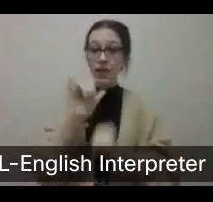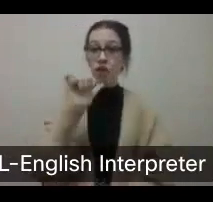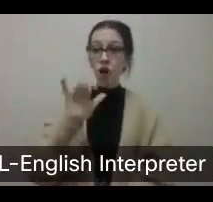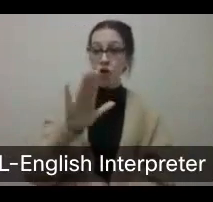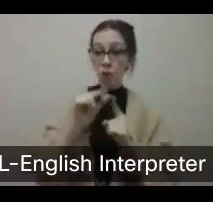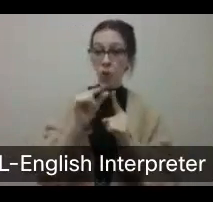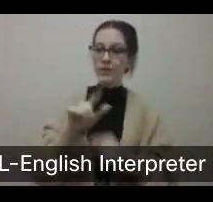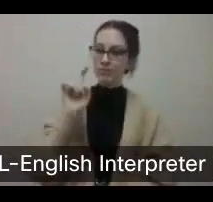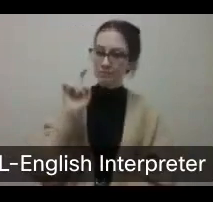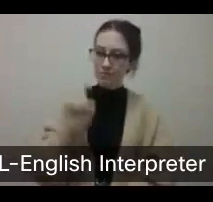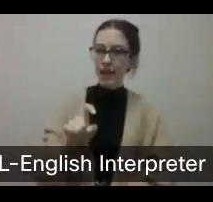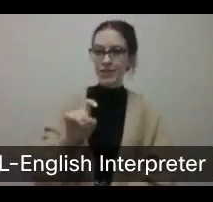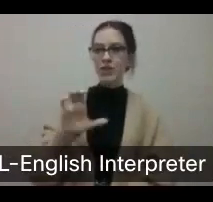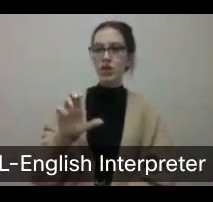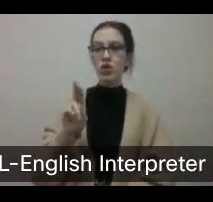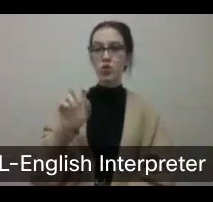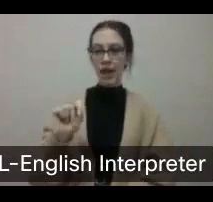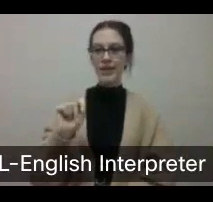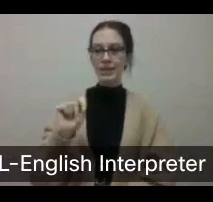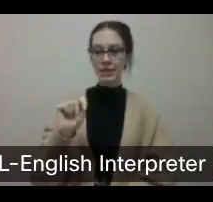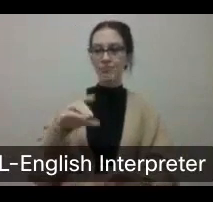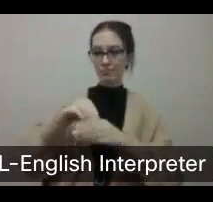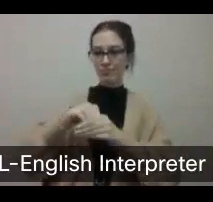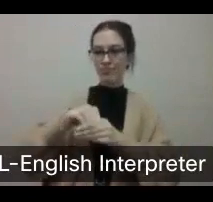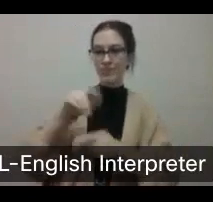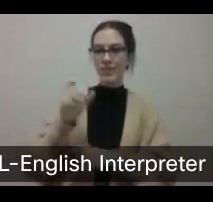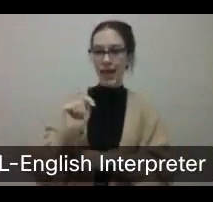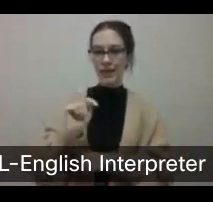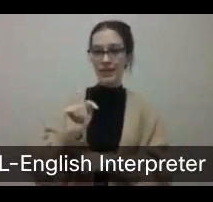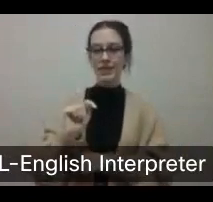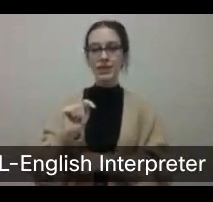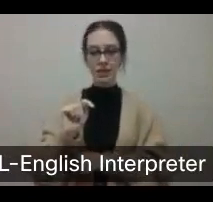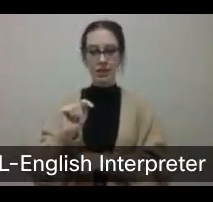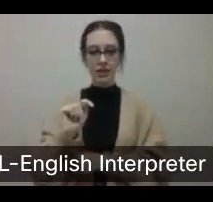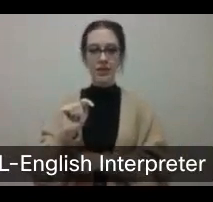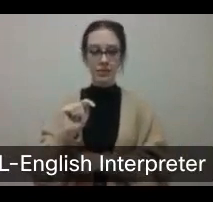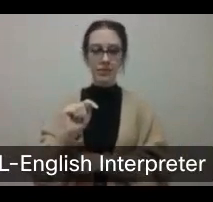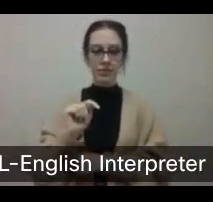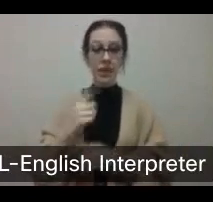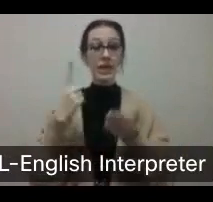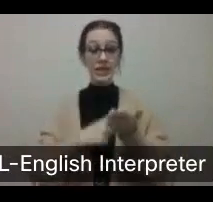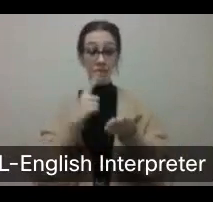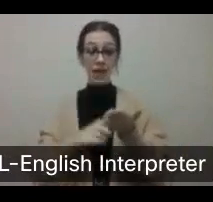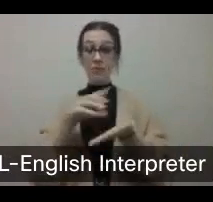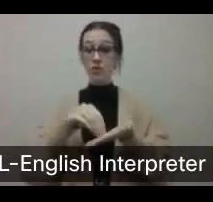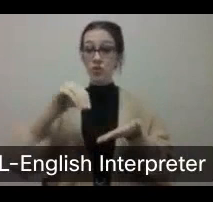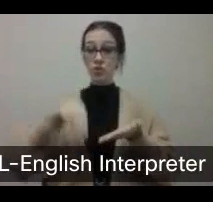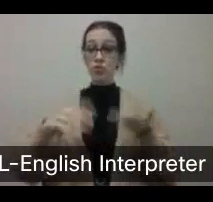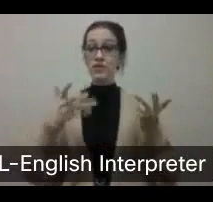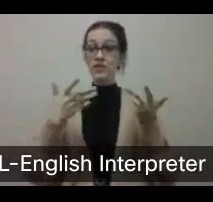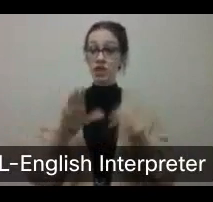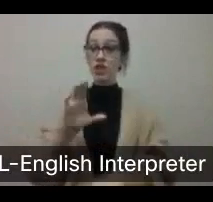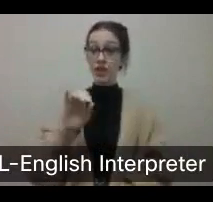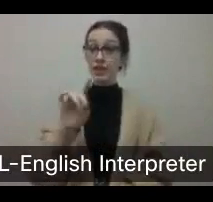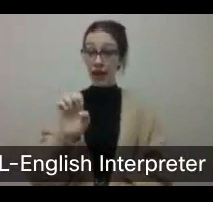Sometimes I worked with students and they've attempted to, or they have given credit to the original author. However, they've still plagiarized without